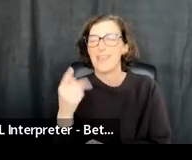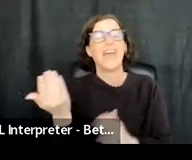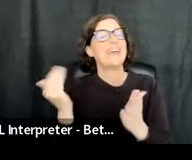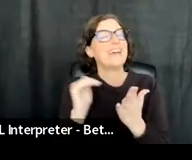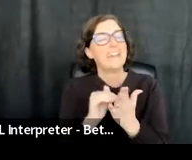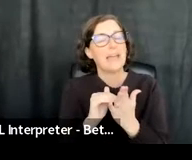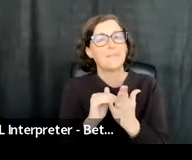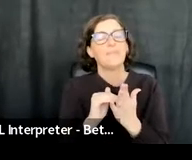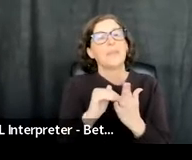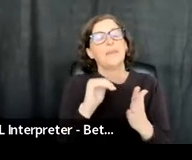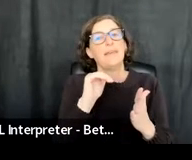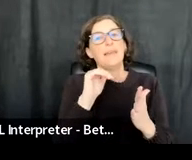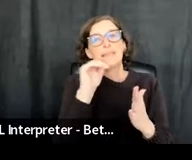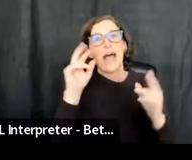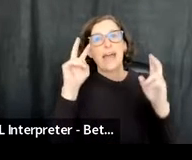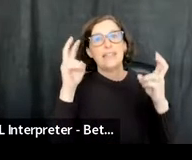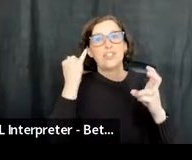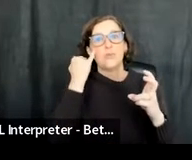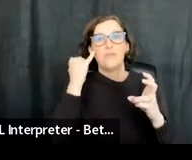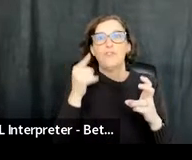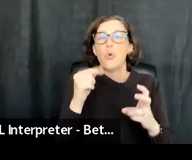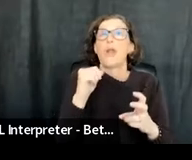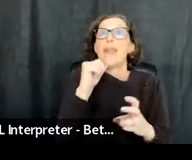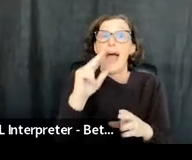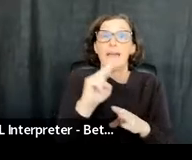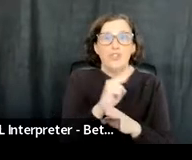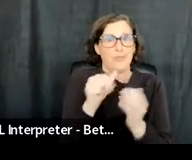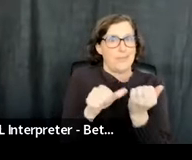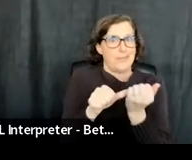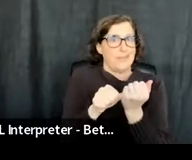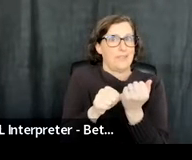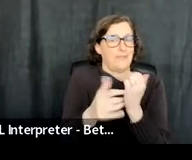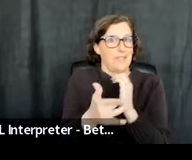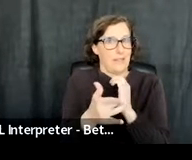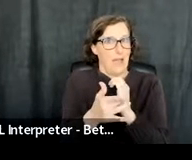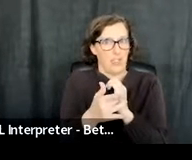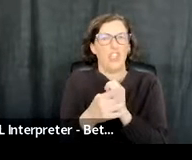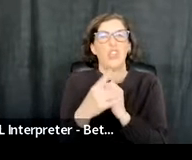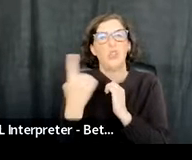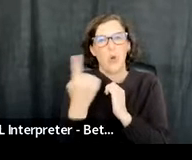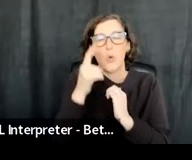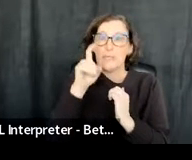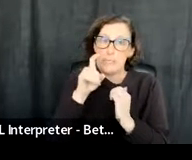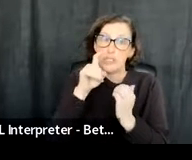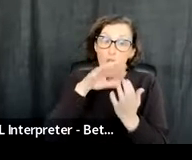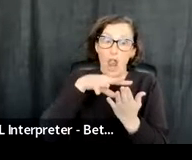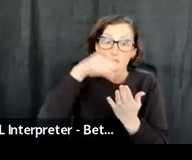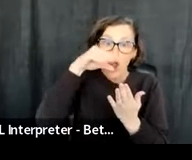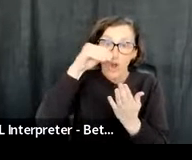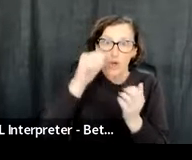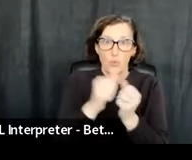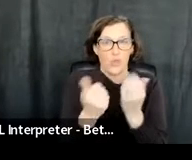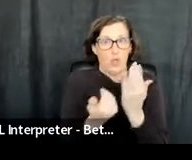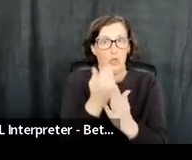so much of an issue if you're not using assistive technology. There's still always a learning curve, though, and you add that learning curve on top of